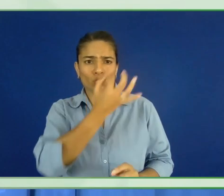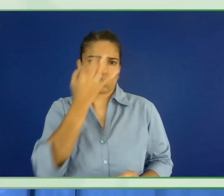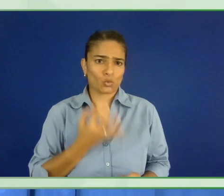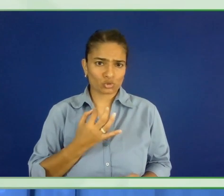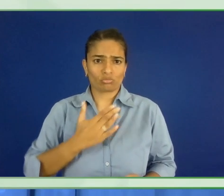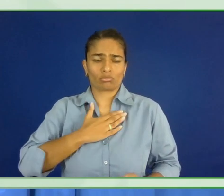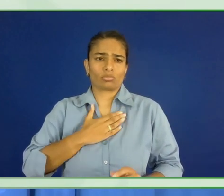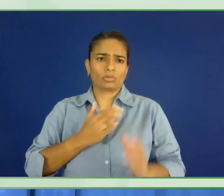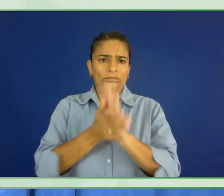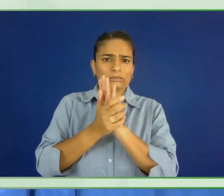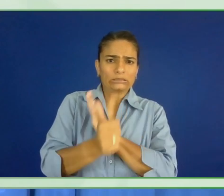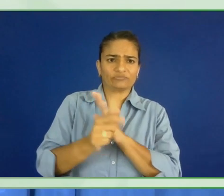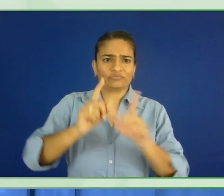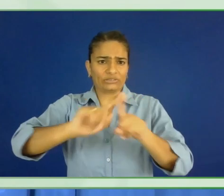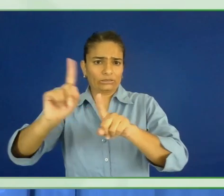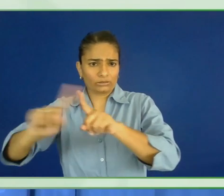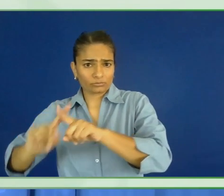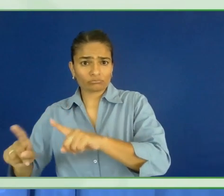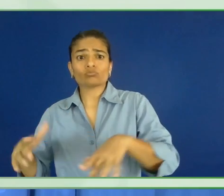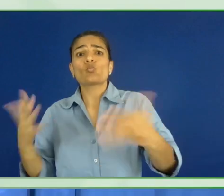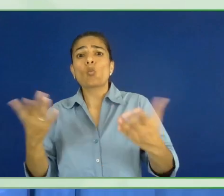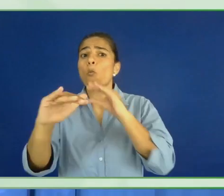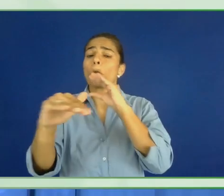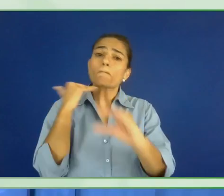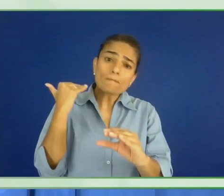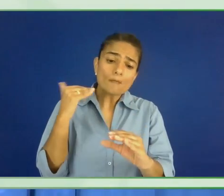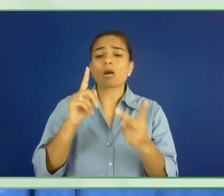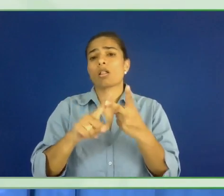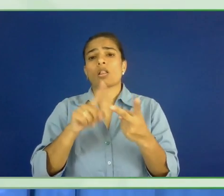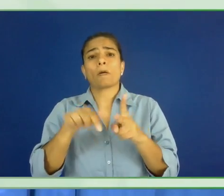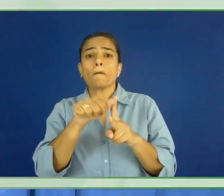email or through our social media. Thank you very much.